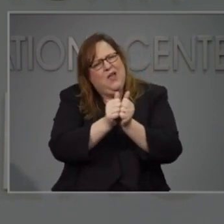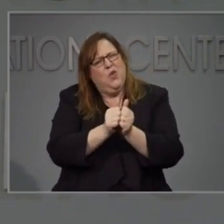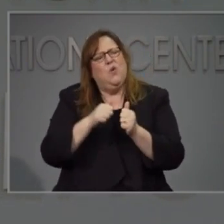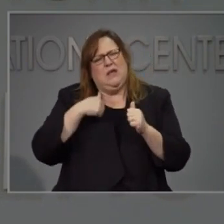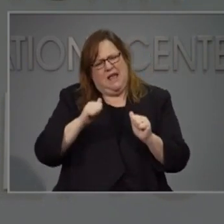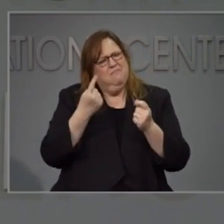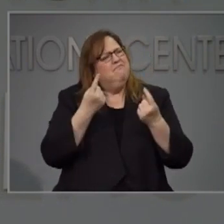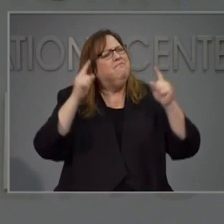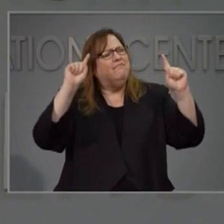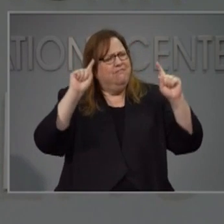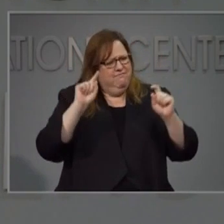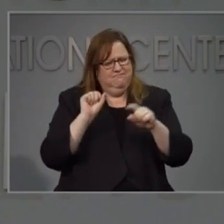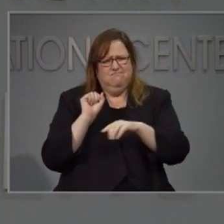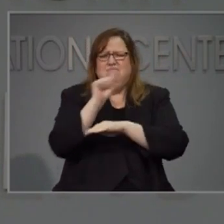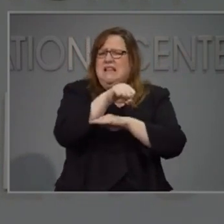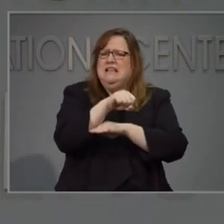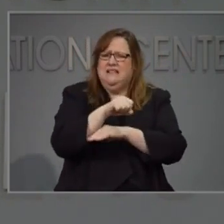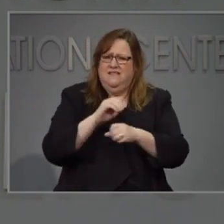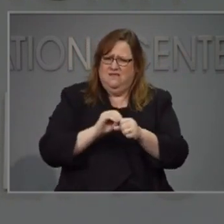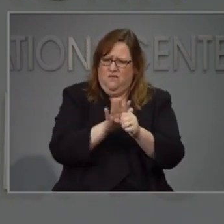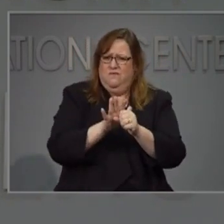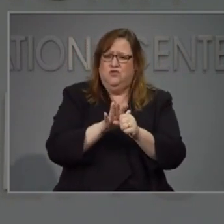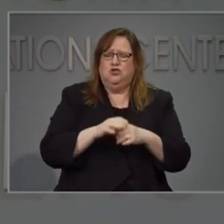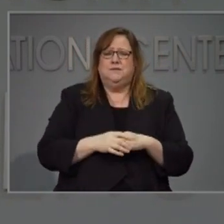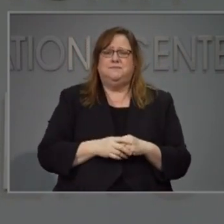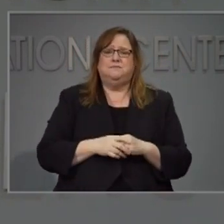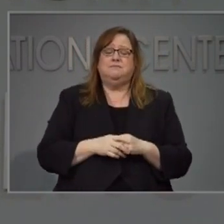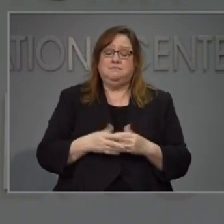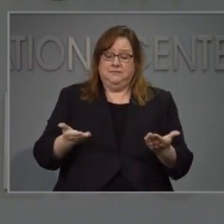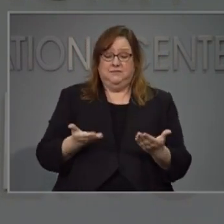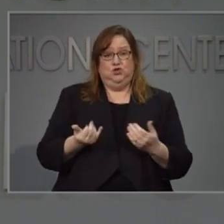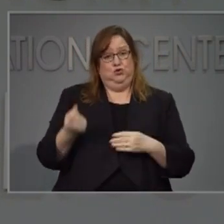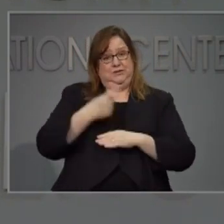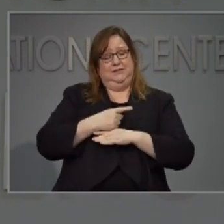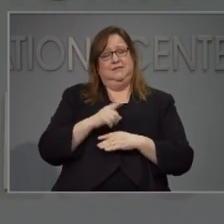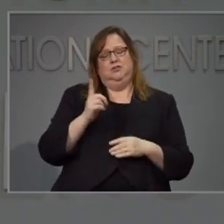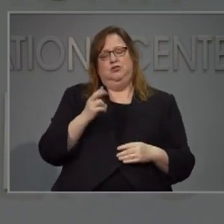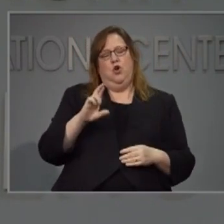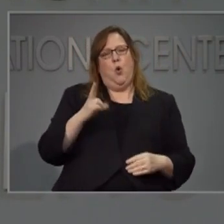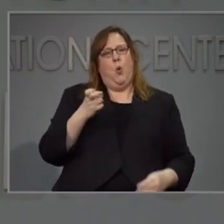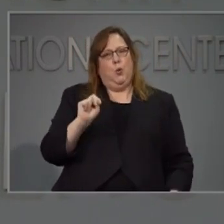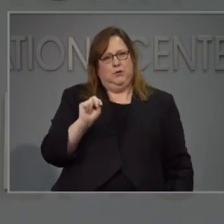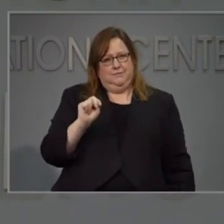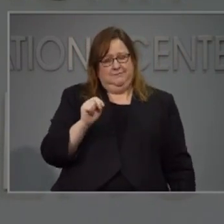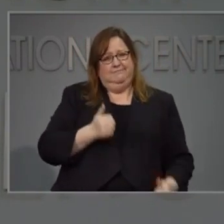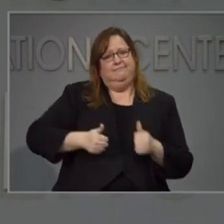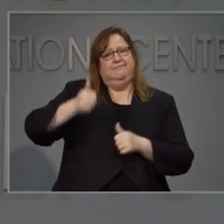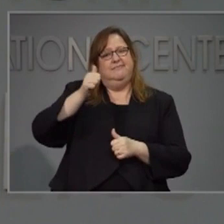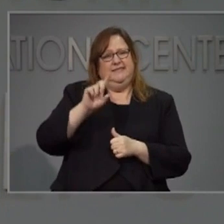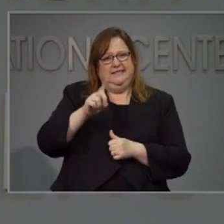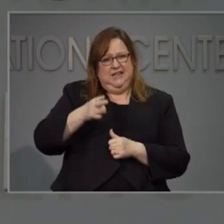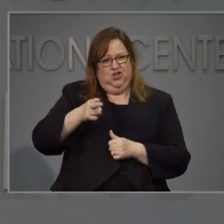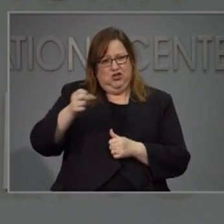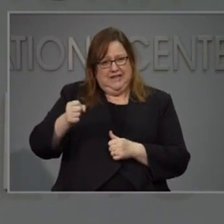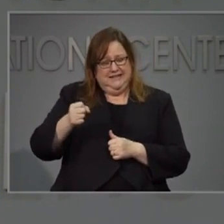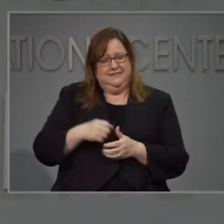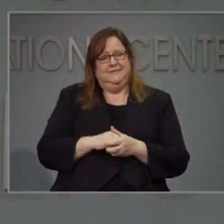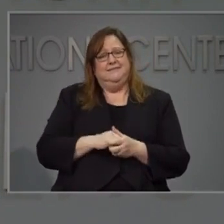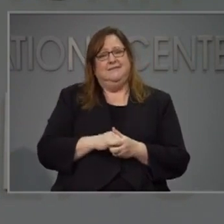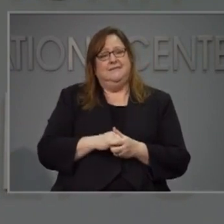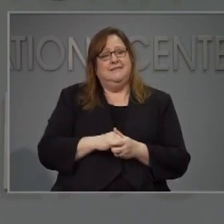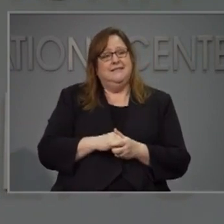Services. Our Secretary of Public Safety, Eric Hooks, is with us, along with Director of Emergency Management,